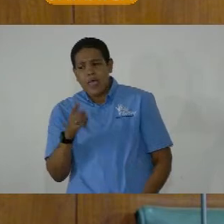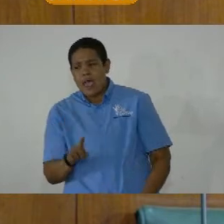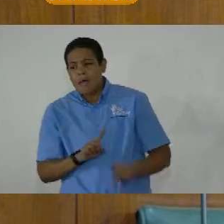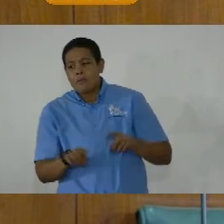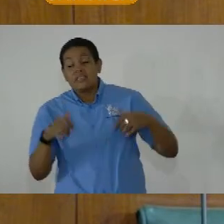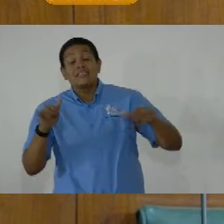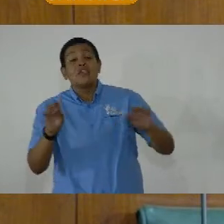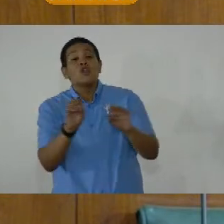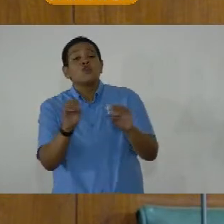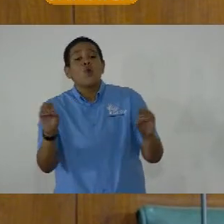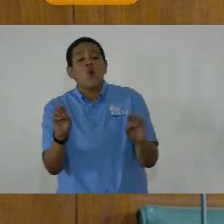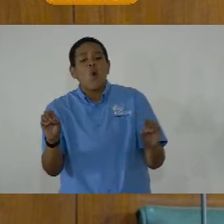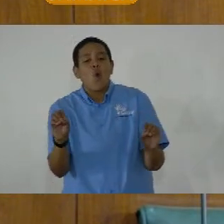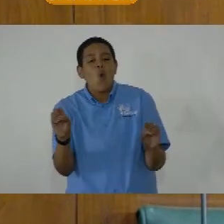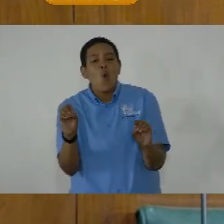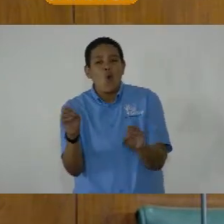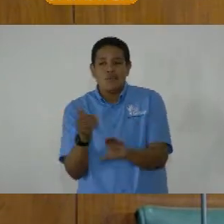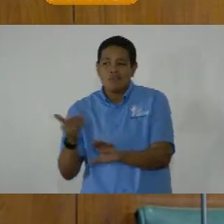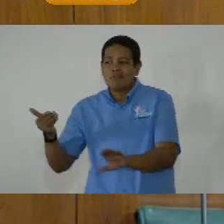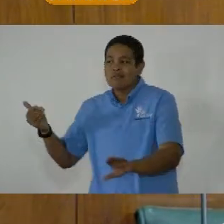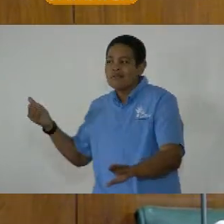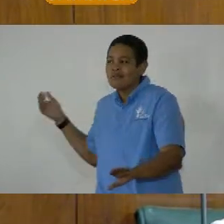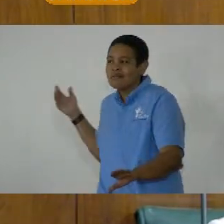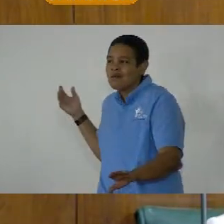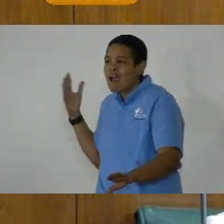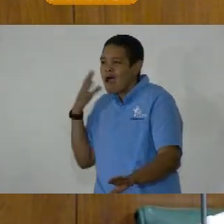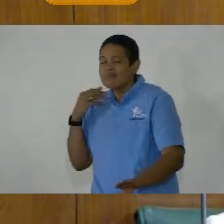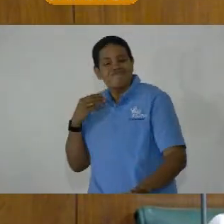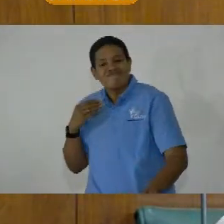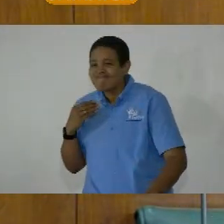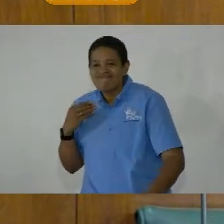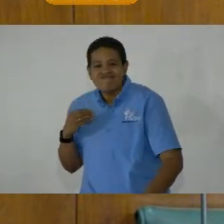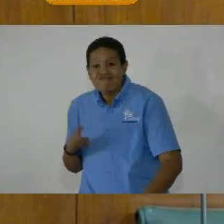is no blueprint for a response.